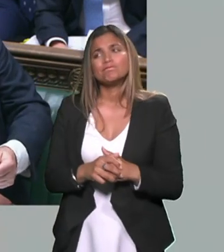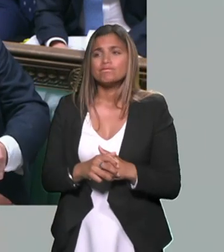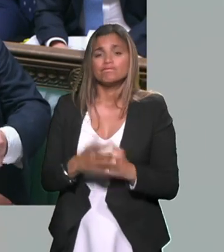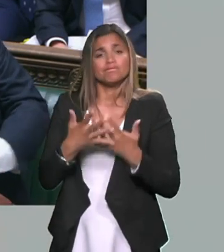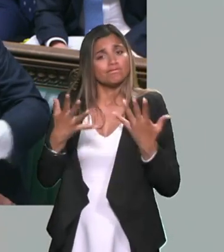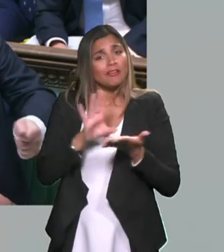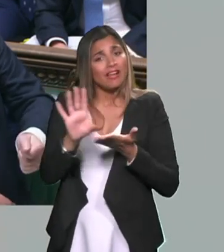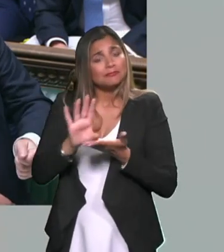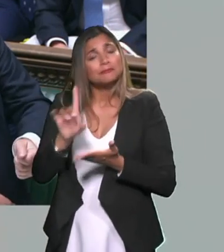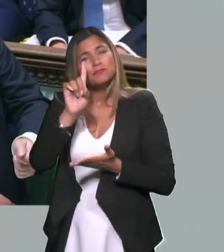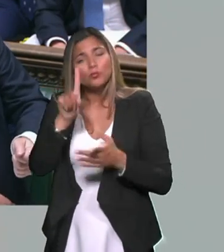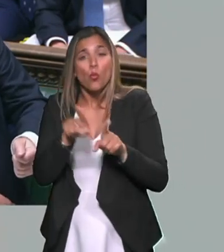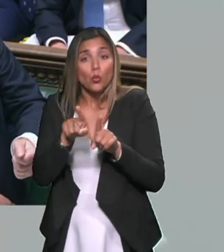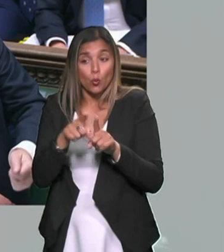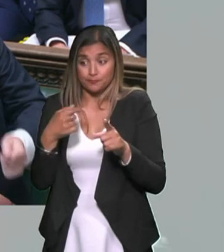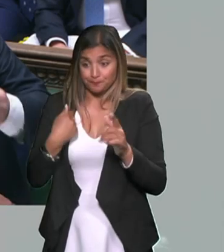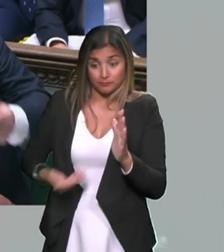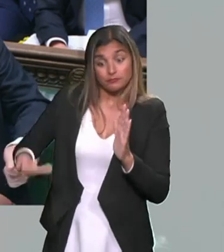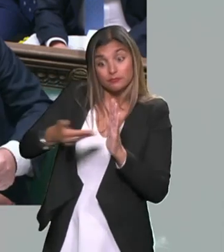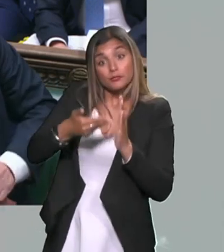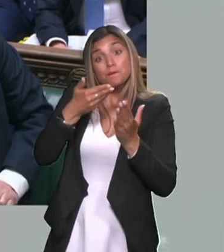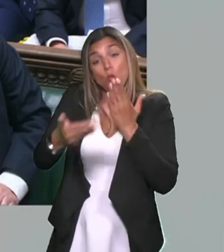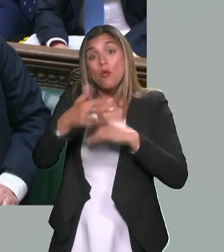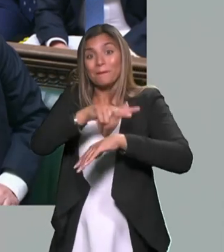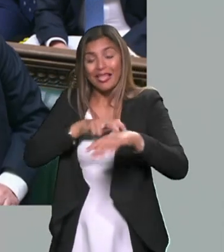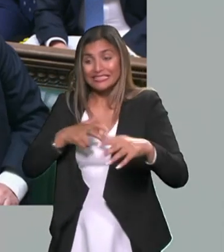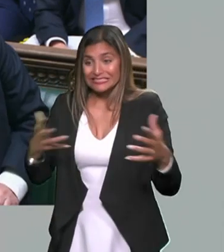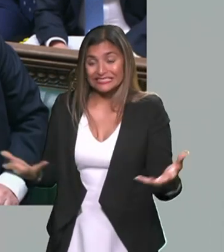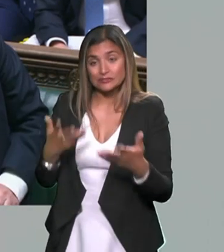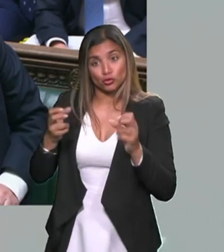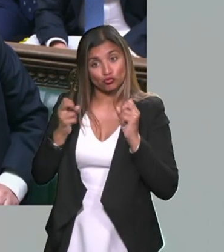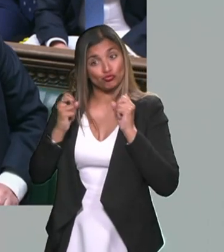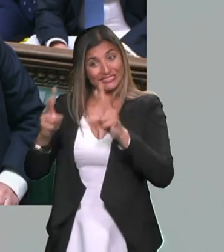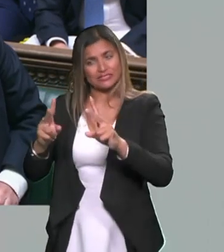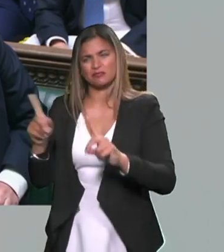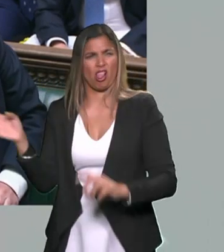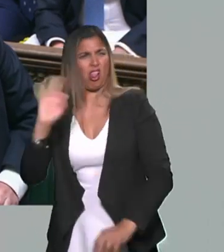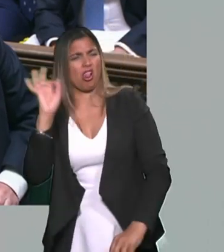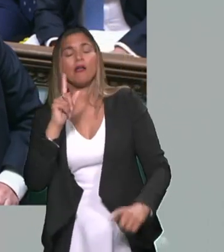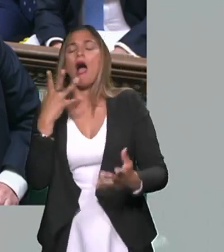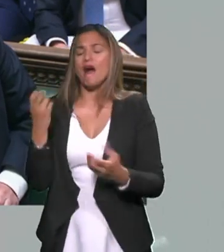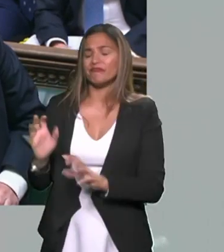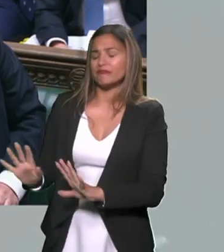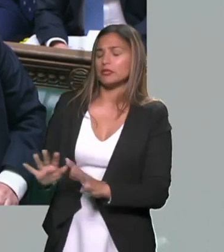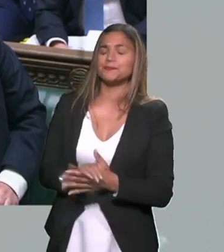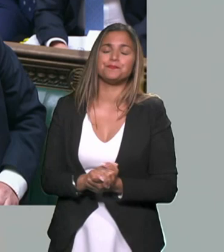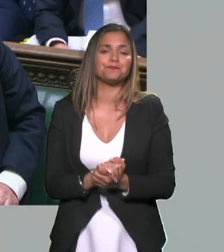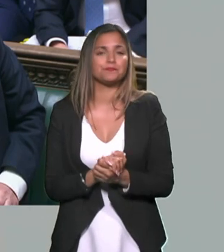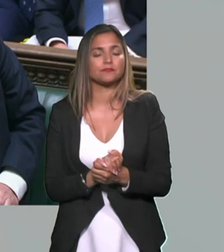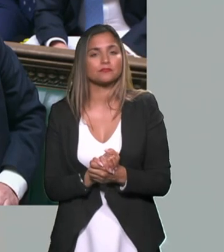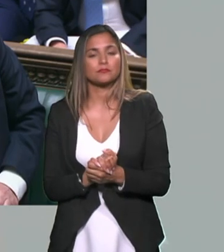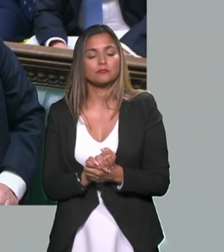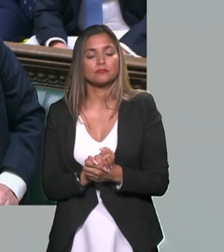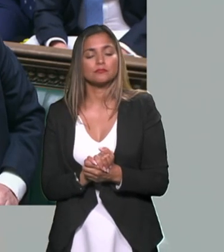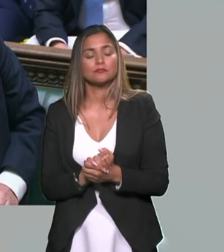what we've also done, in addition to putting more police out on the streets and specialist units to tackle, as we have, what we've also done is introduced